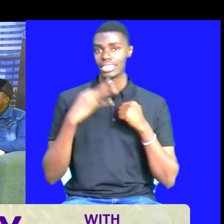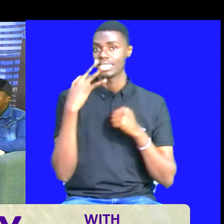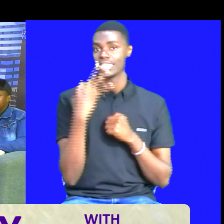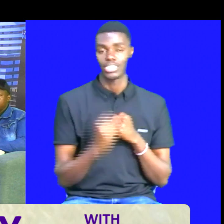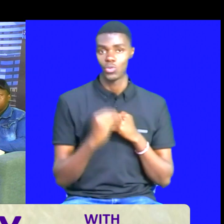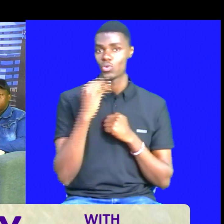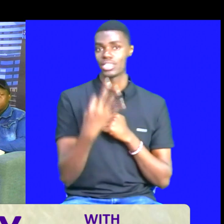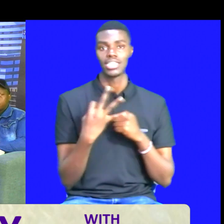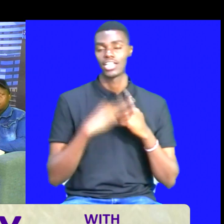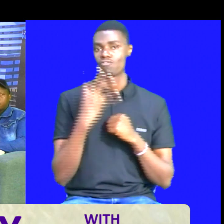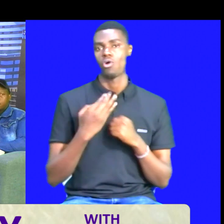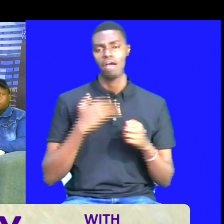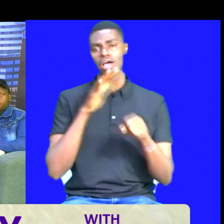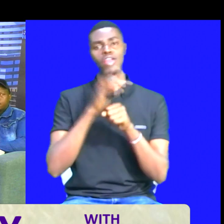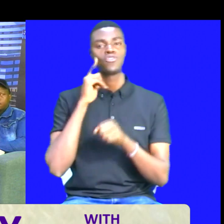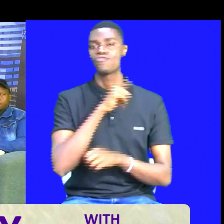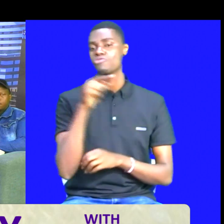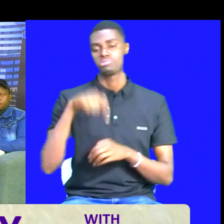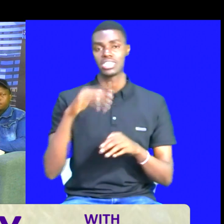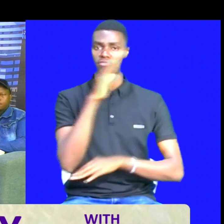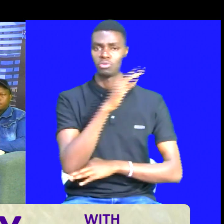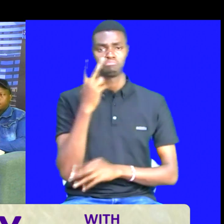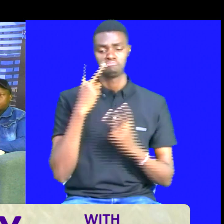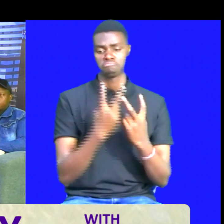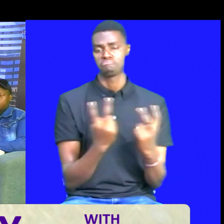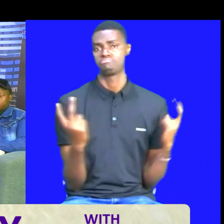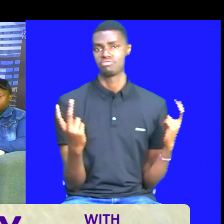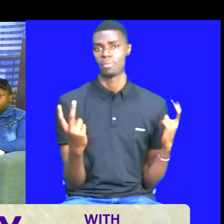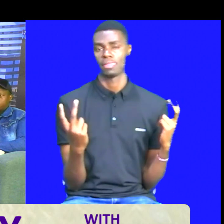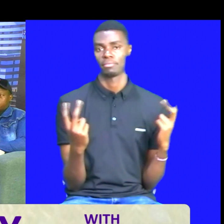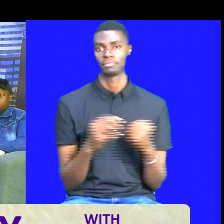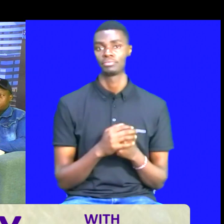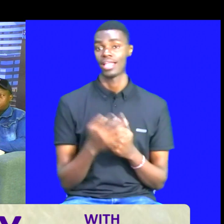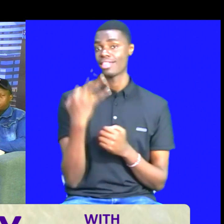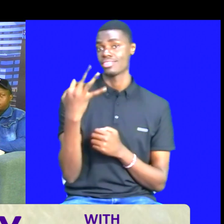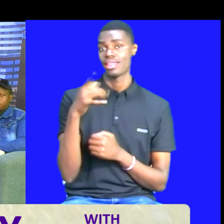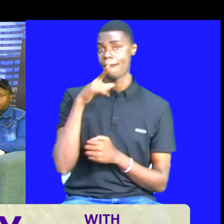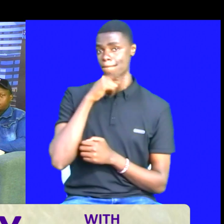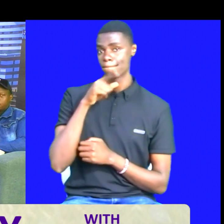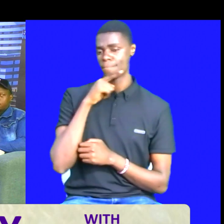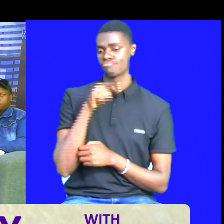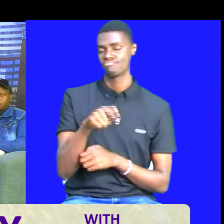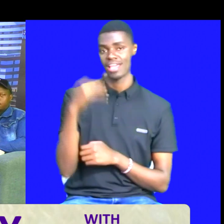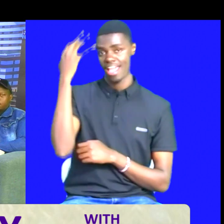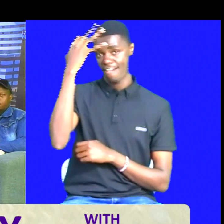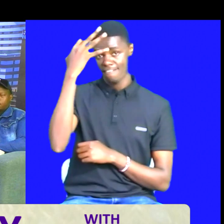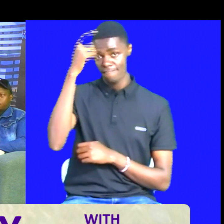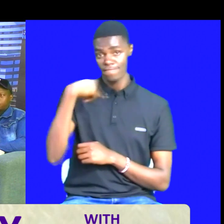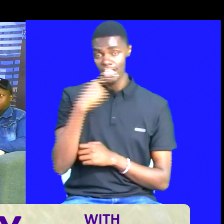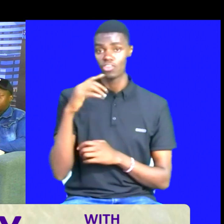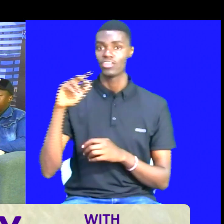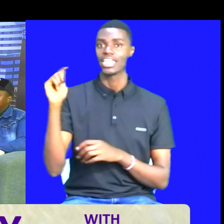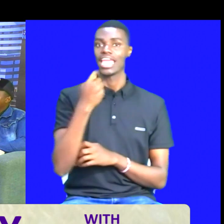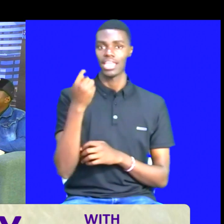980 and we have a lot lined up for you this afternoon. As you can see with me, joining me this afternoon, the three gentlemen. These are the face of the Kenya national